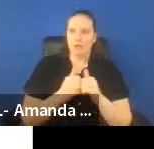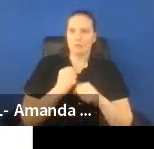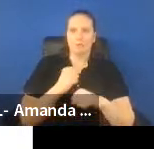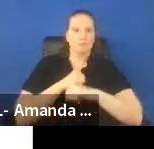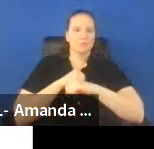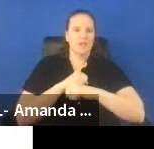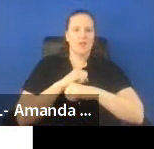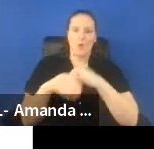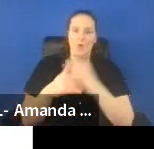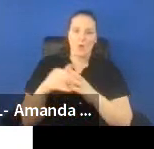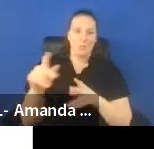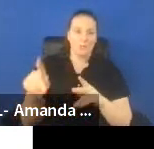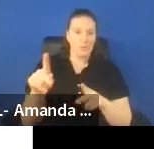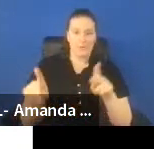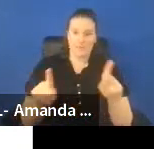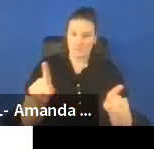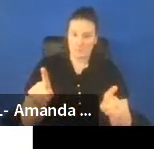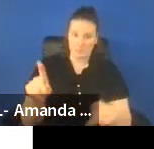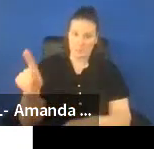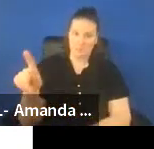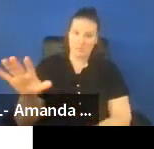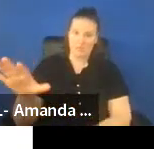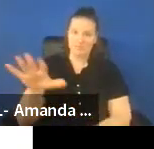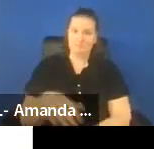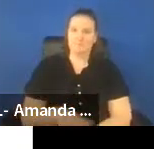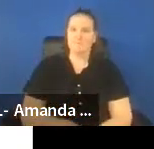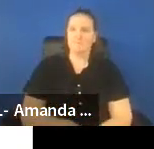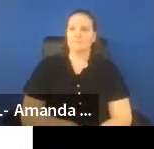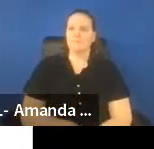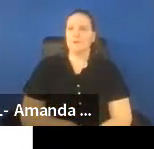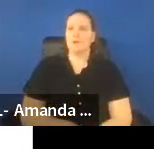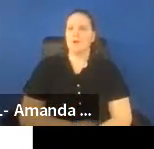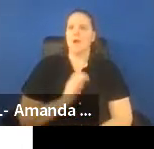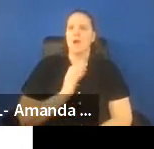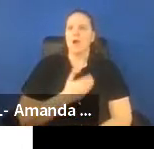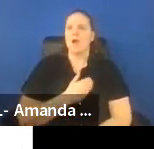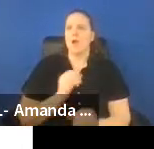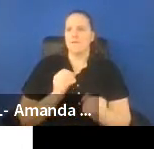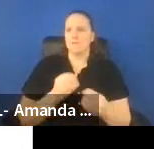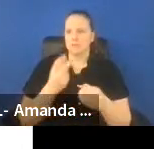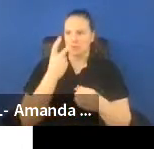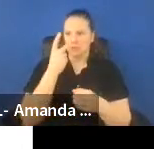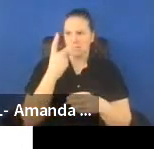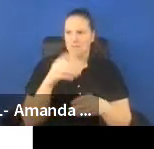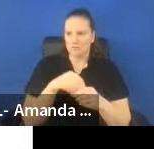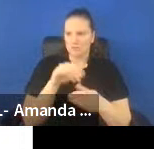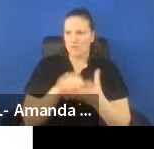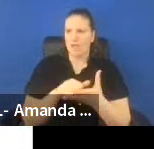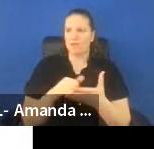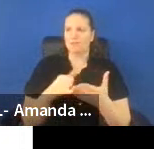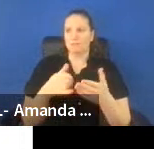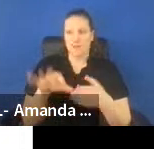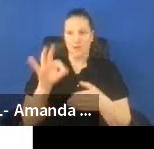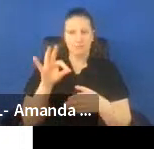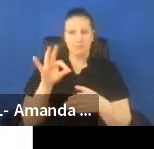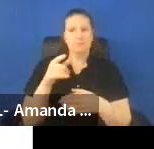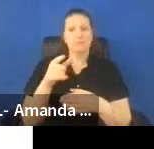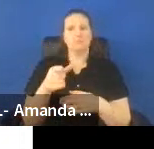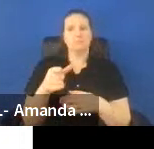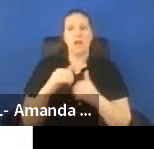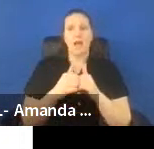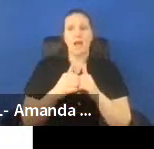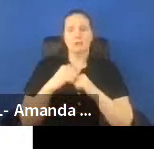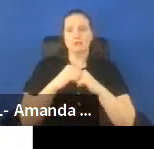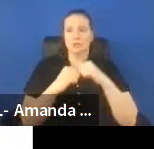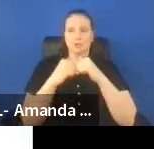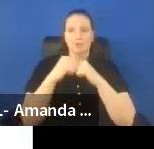all Portlanders. So our office looked into it and did find indeed that the way the policy was structured,